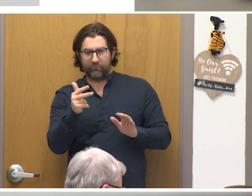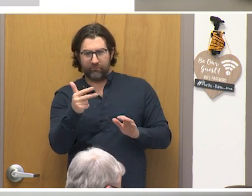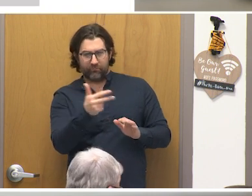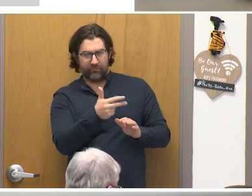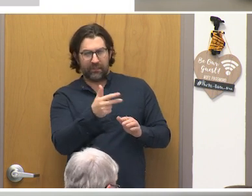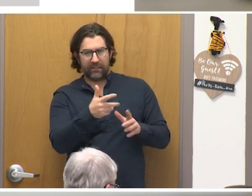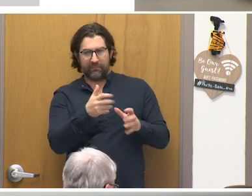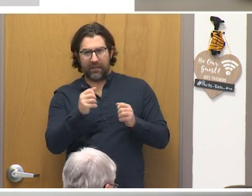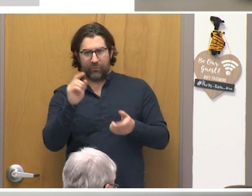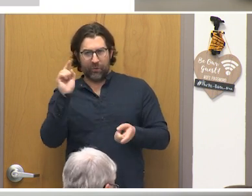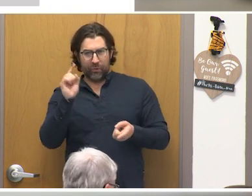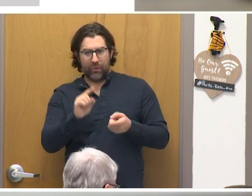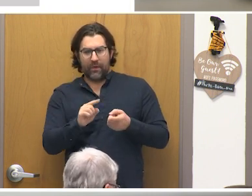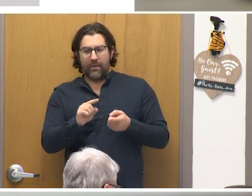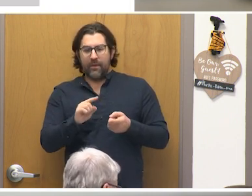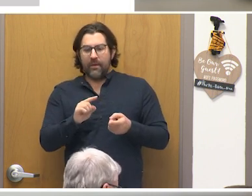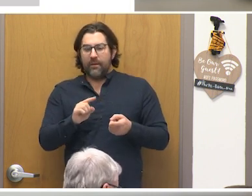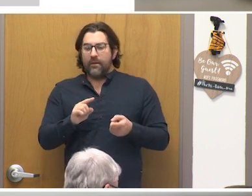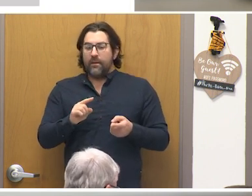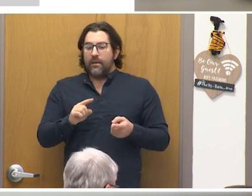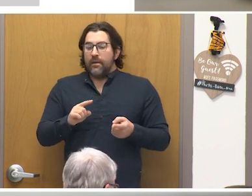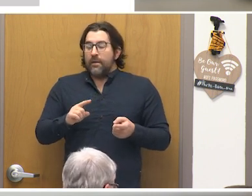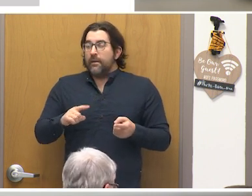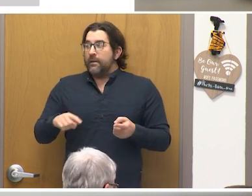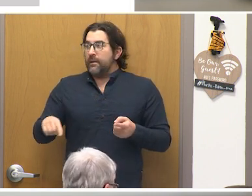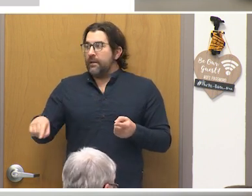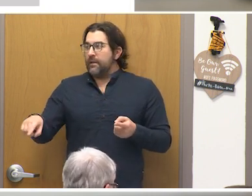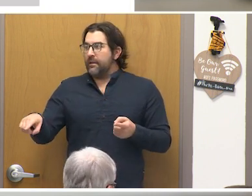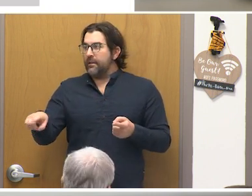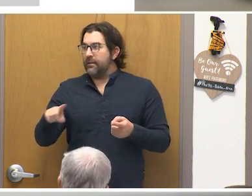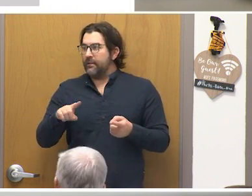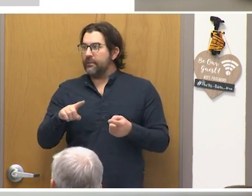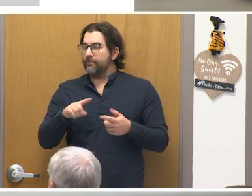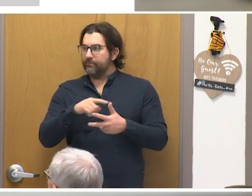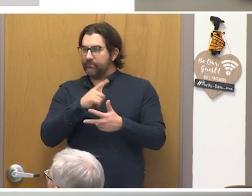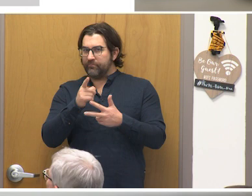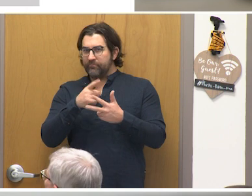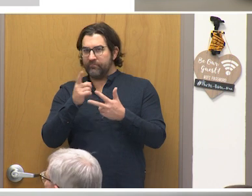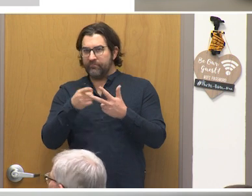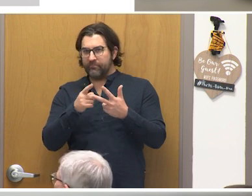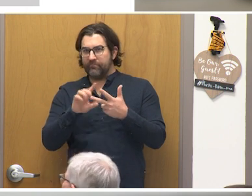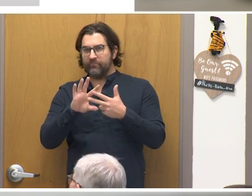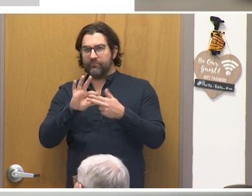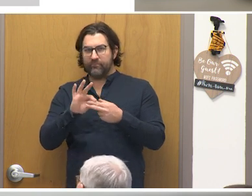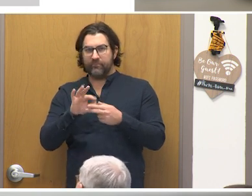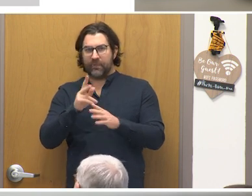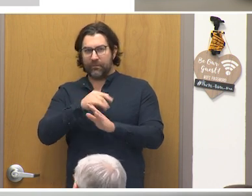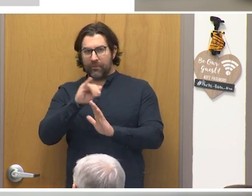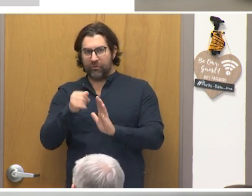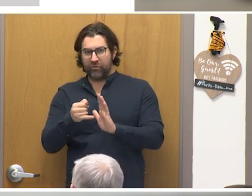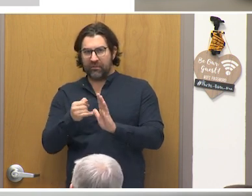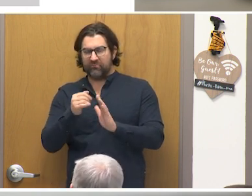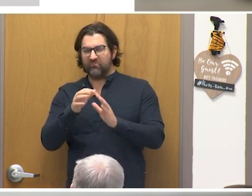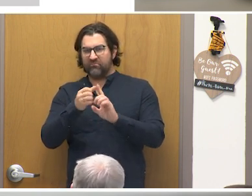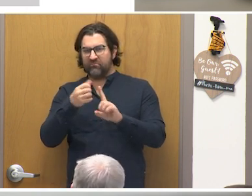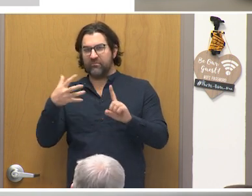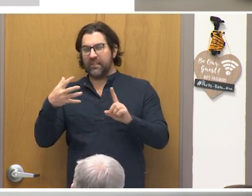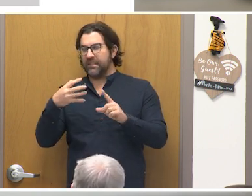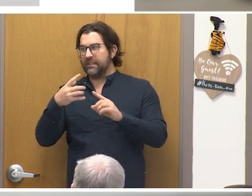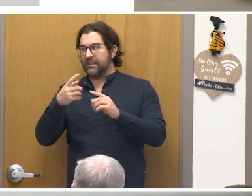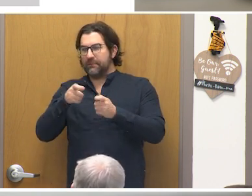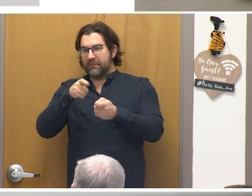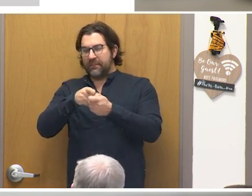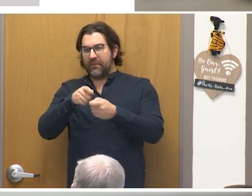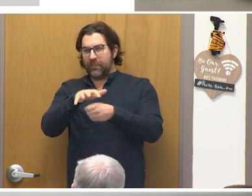I mentioned. And so we can couple those in as, or layer those elements in throughout the project, and we'll talk more about